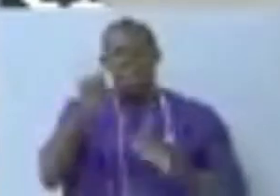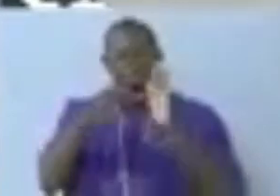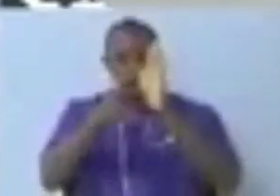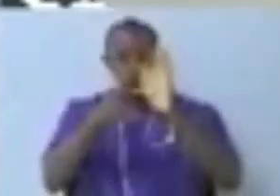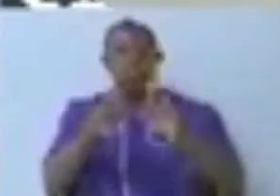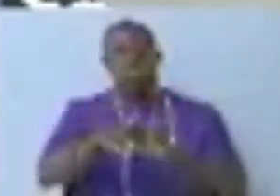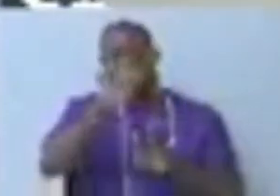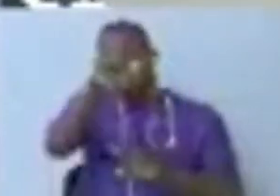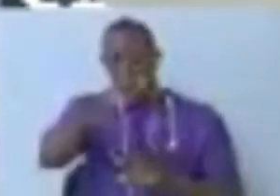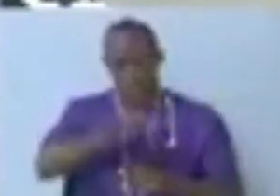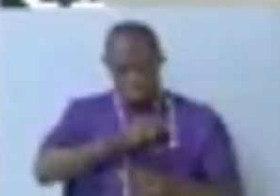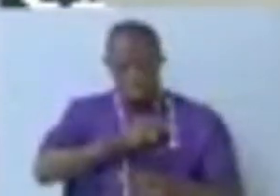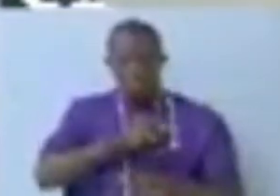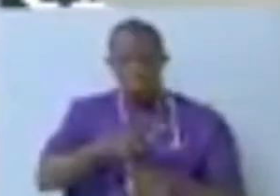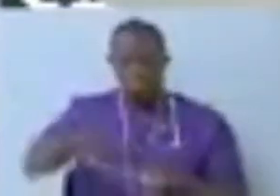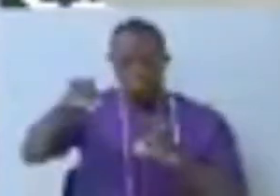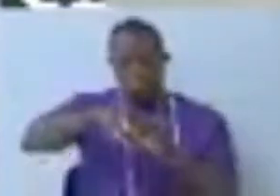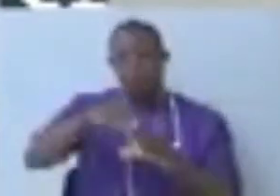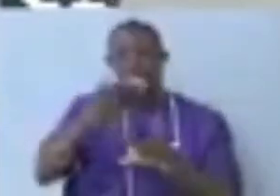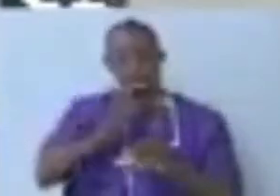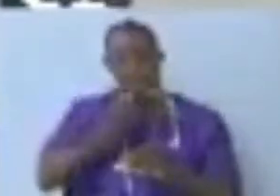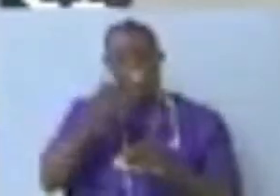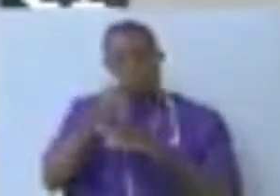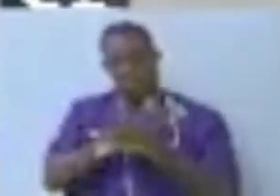your hand was in it. Can I finish?